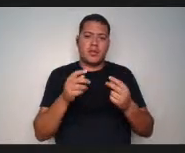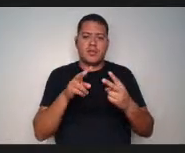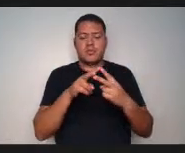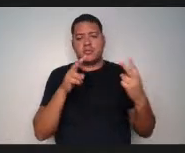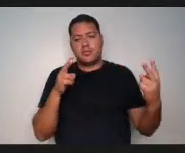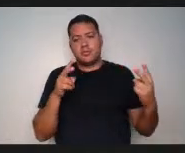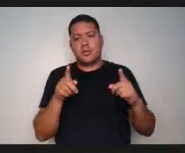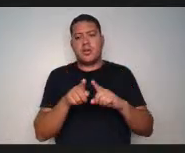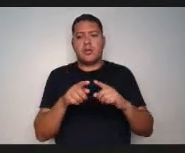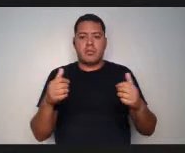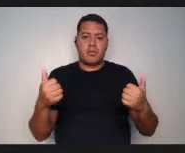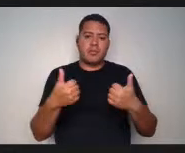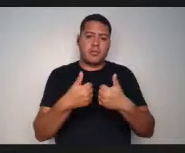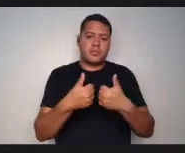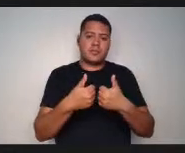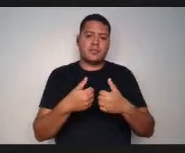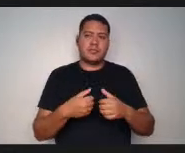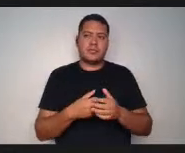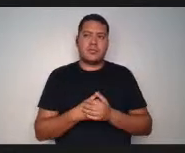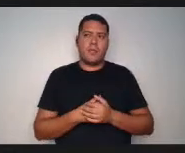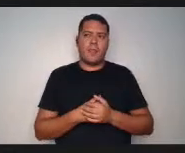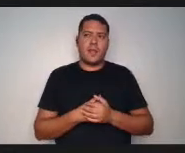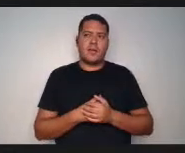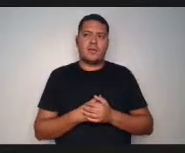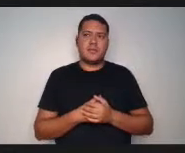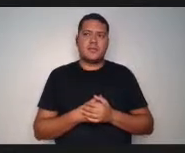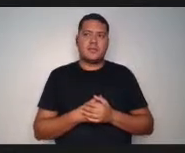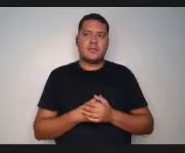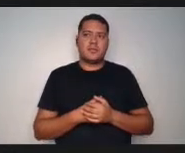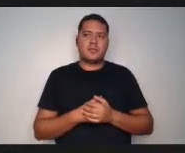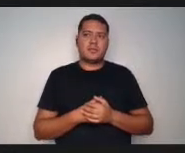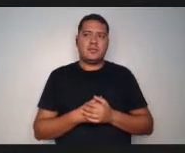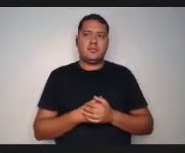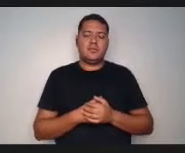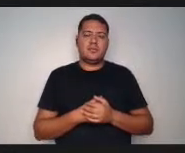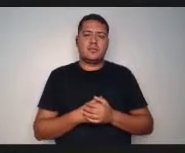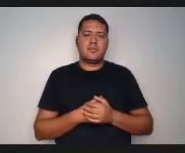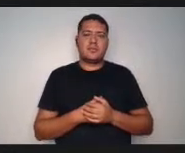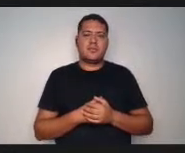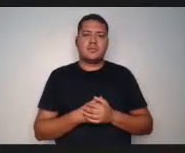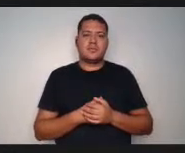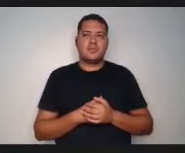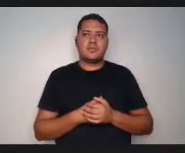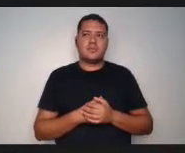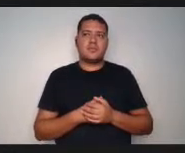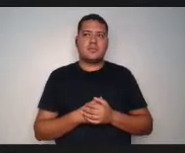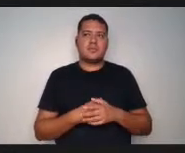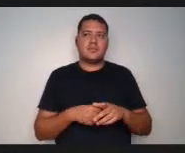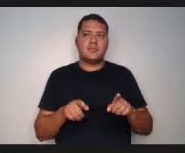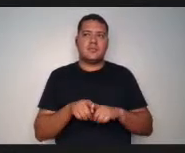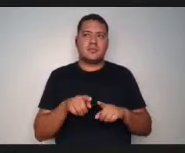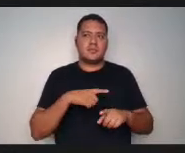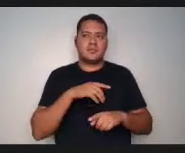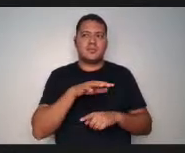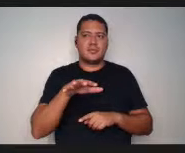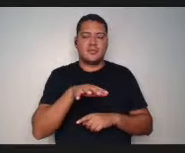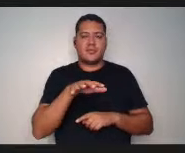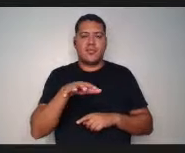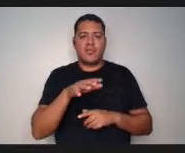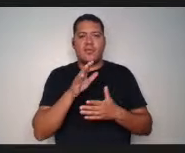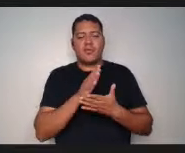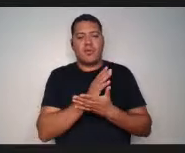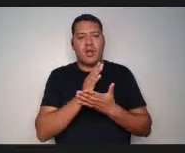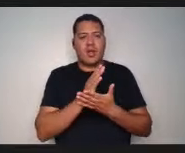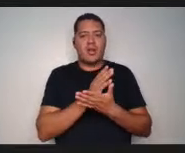public transport, and some sectors also have lower incomes. So we know socioeconomic status plays a